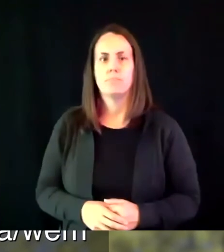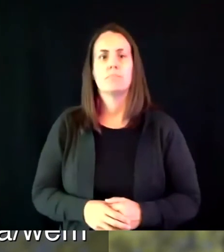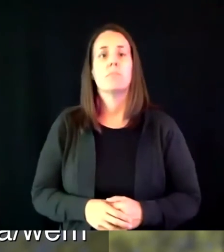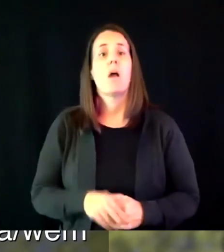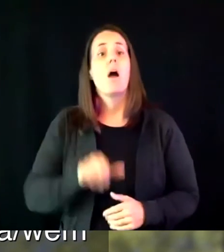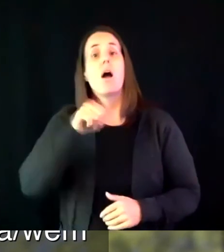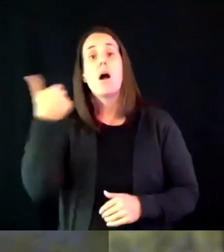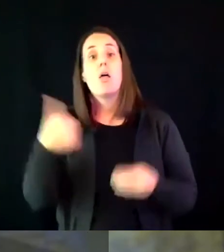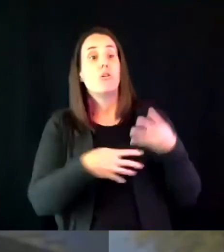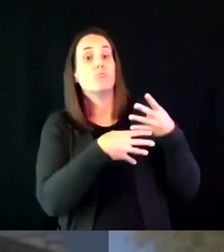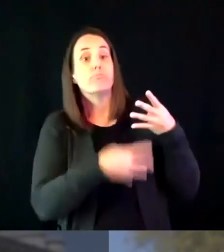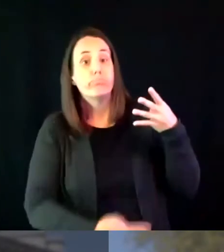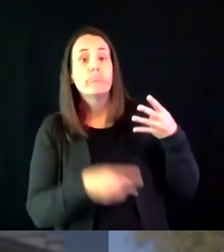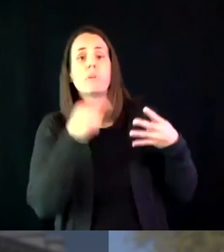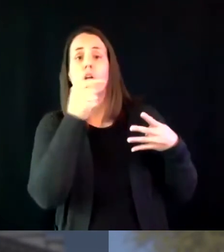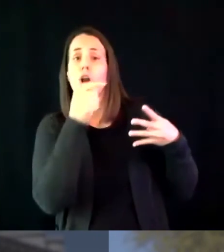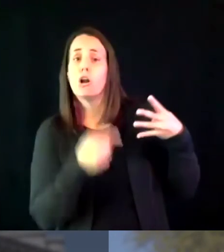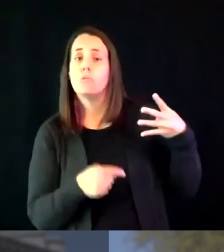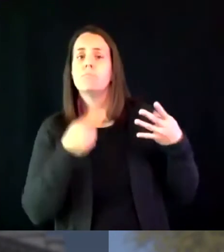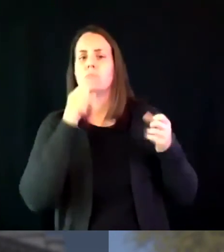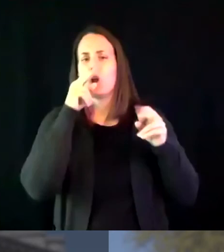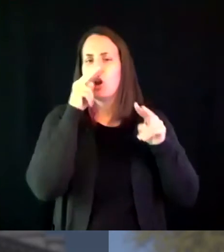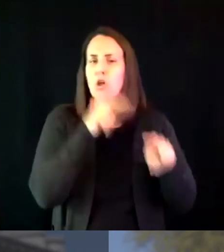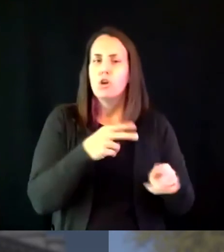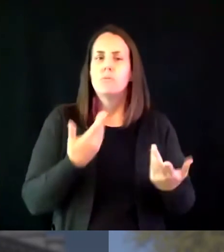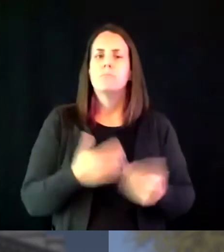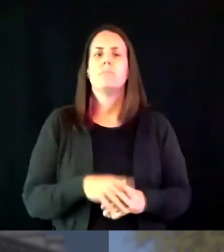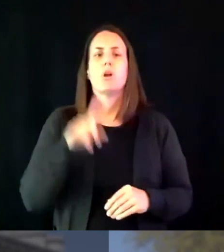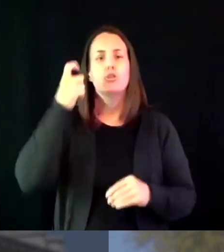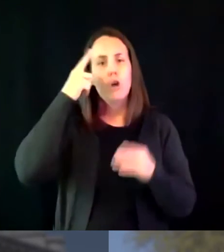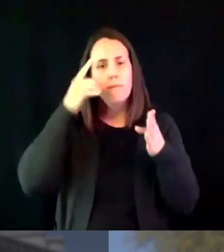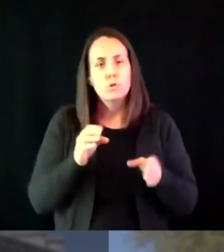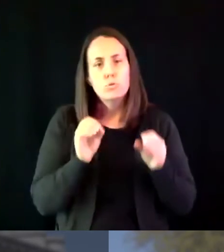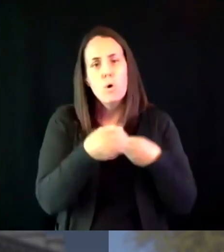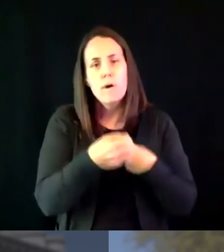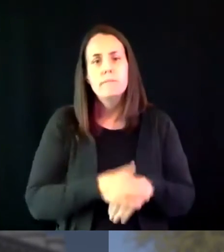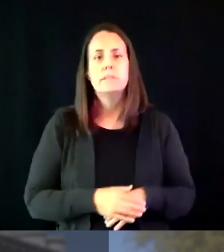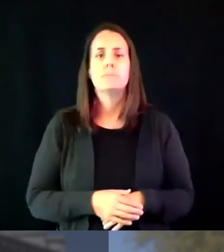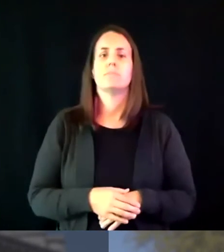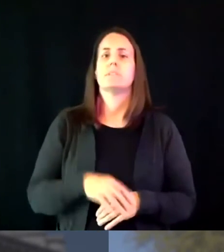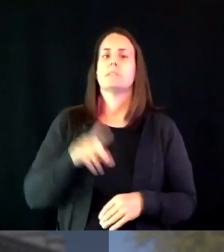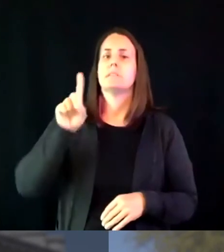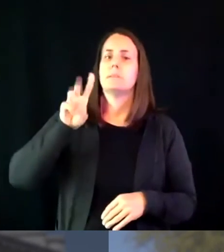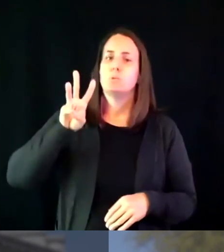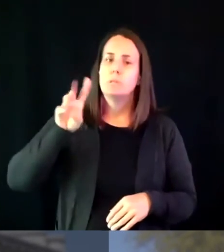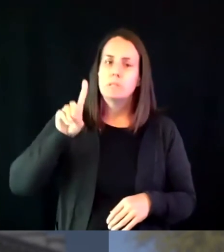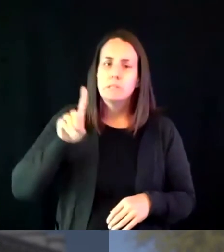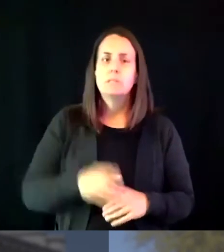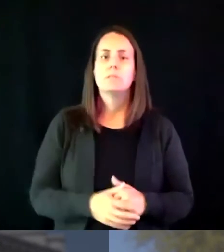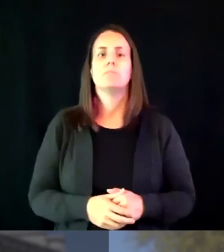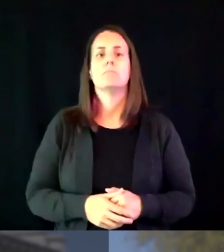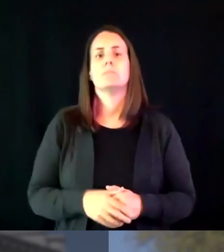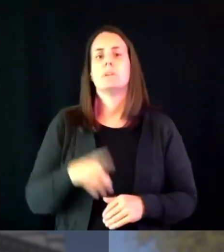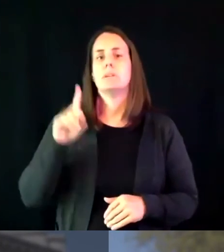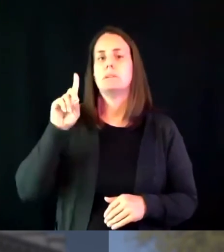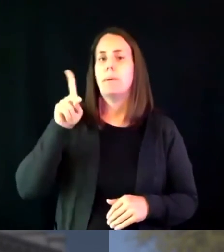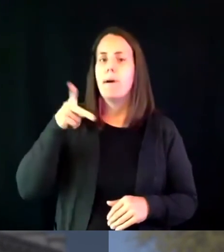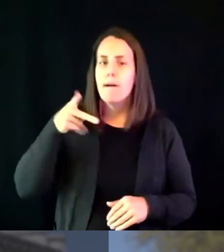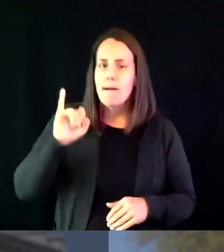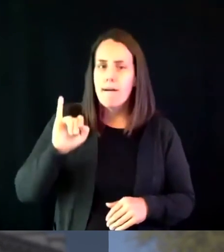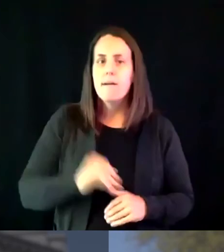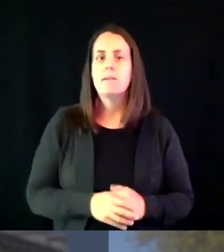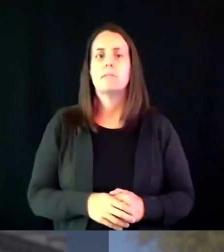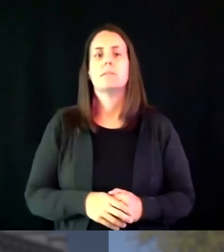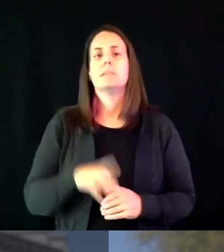our response on the websites of the Governor, the Department of Workforce Development, the Department of Public Instruction, the Department of Children and